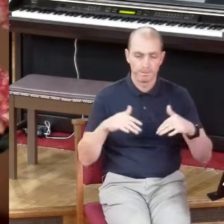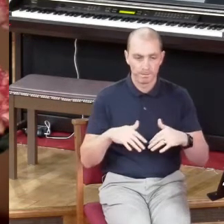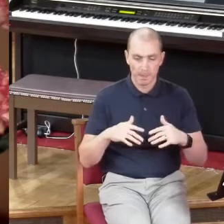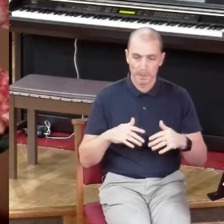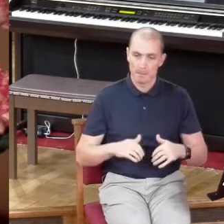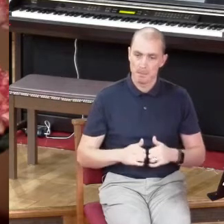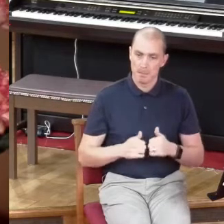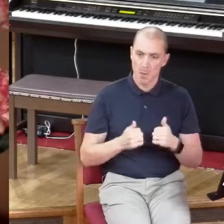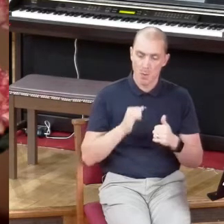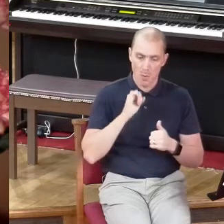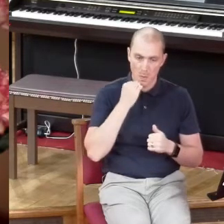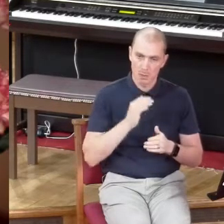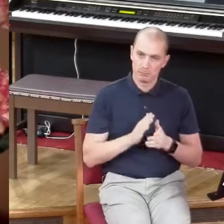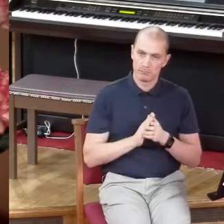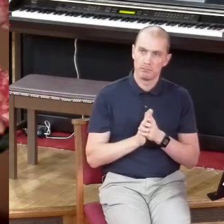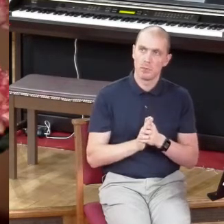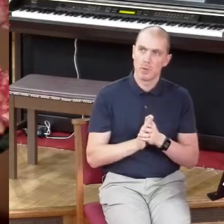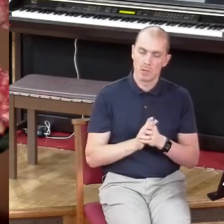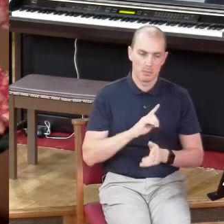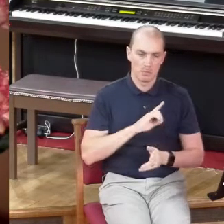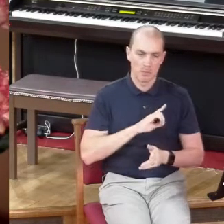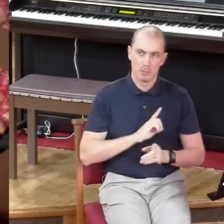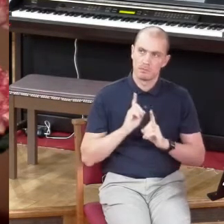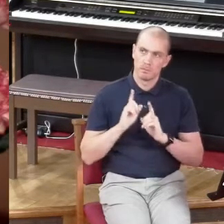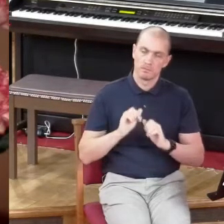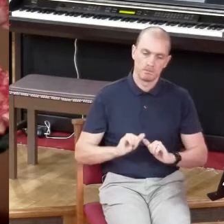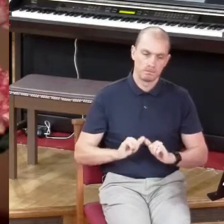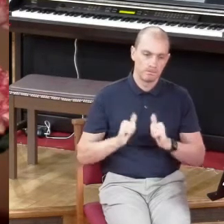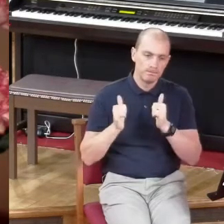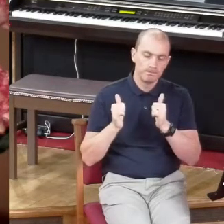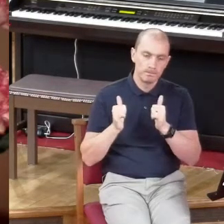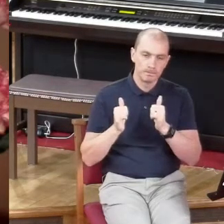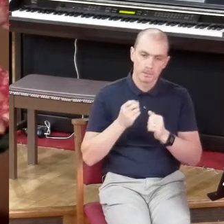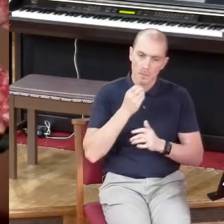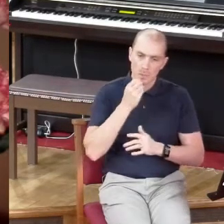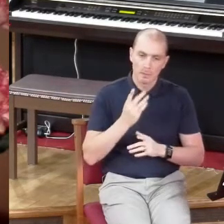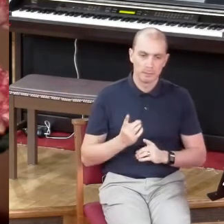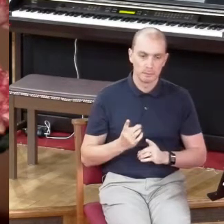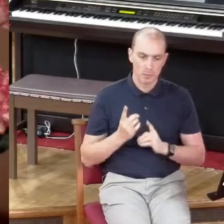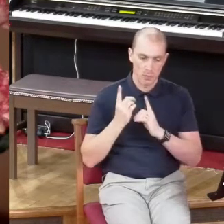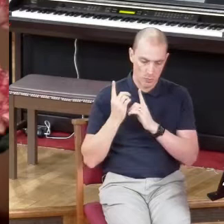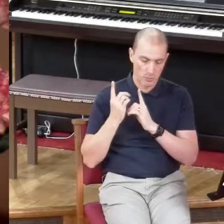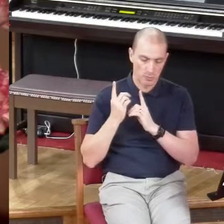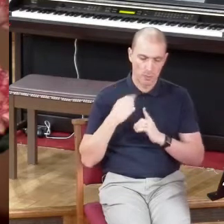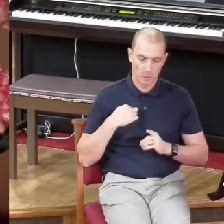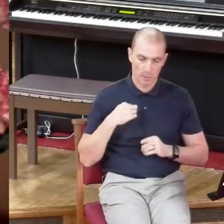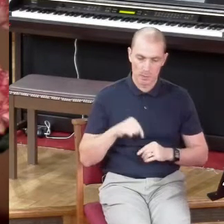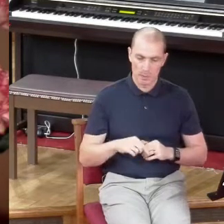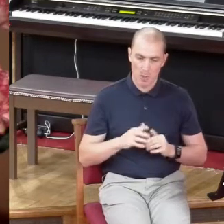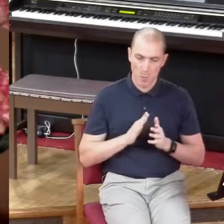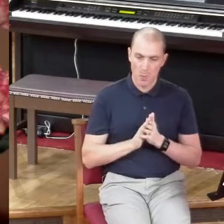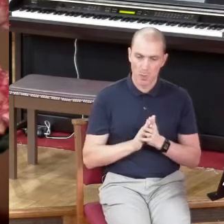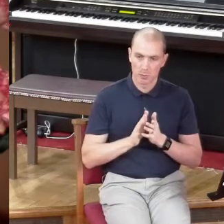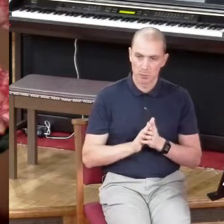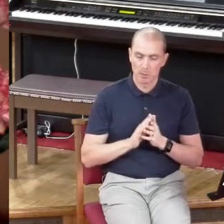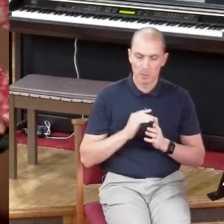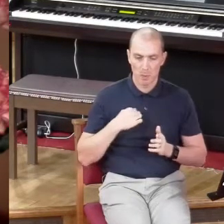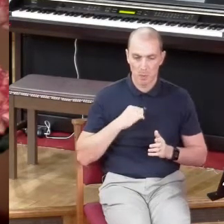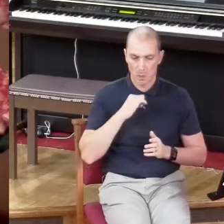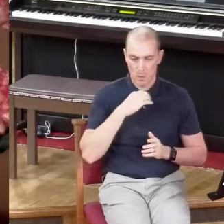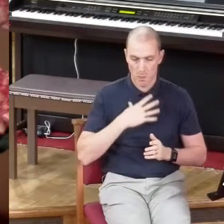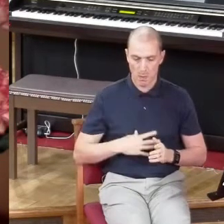are a great and a wonderful God. We come to worship you as we come away from the busyness